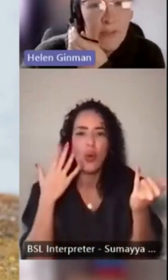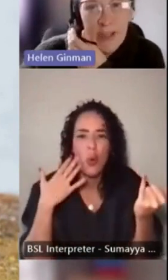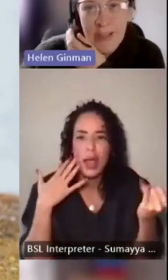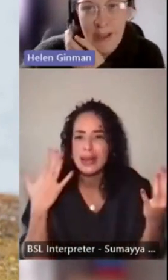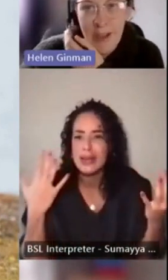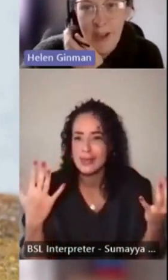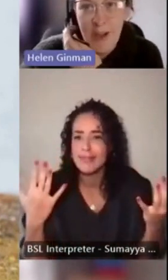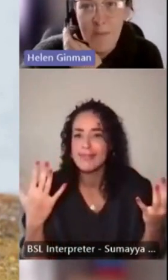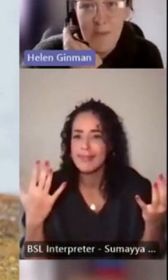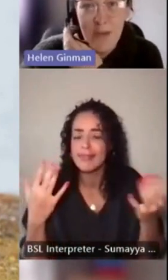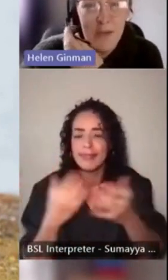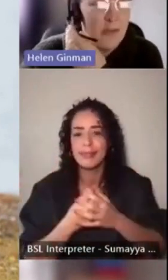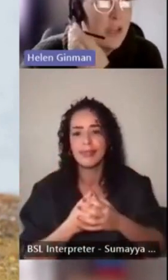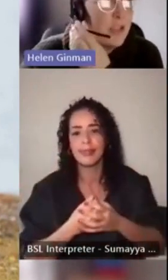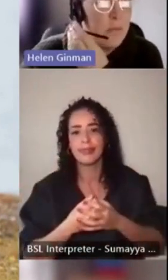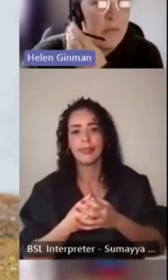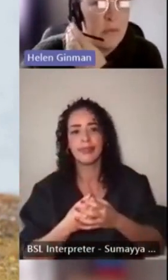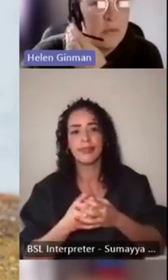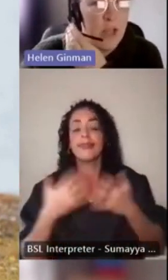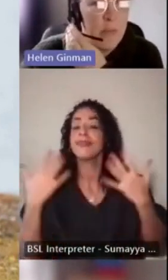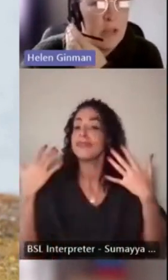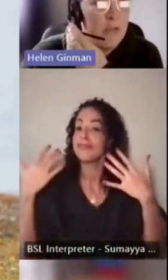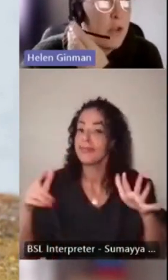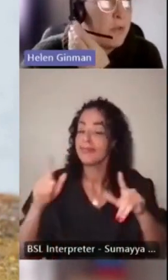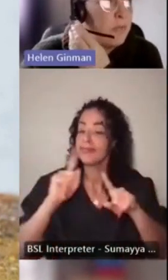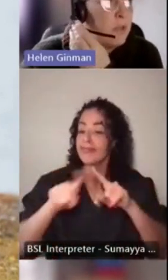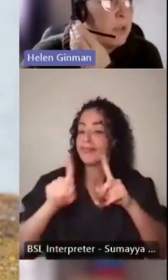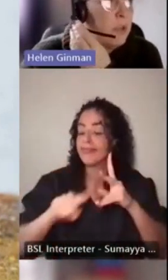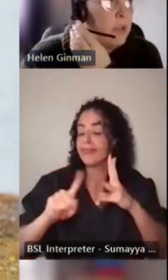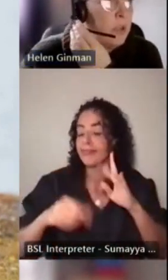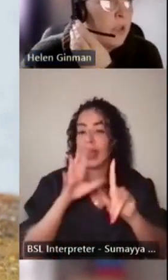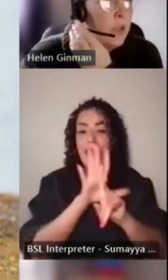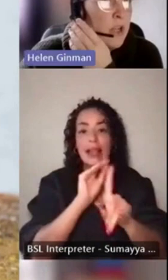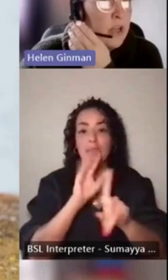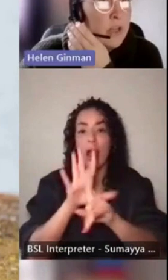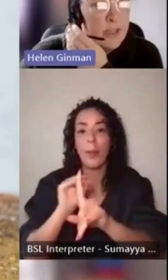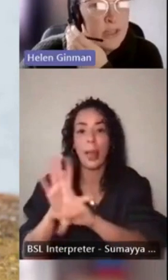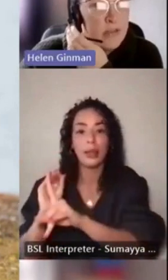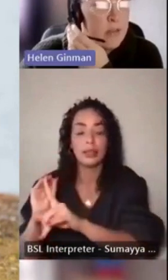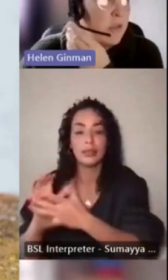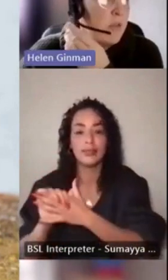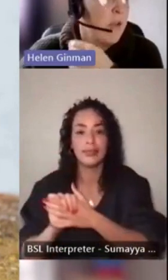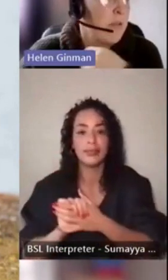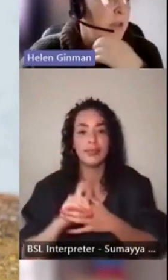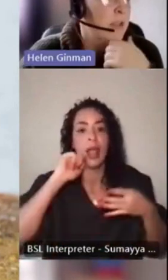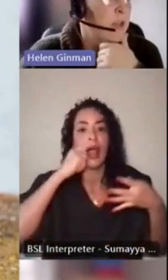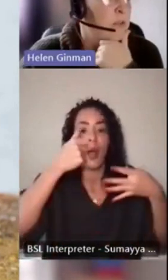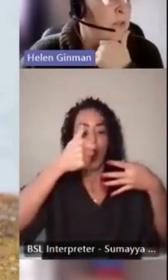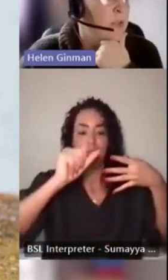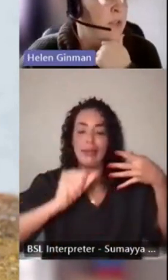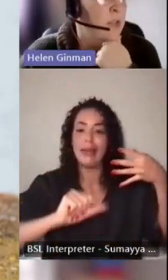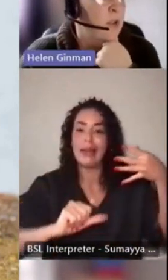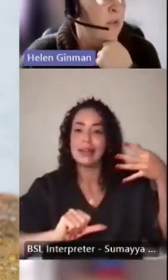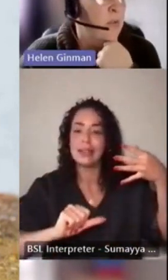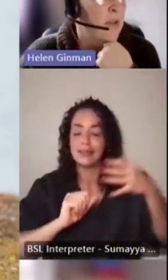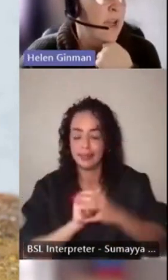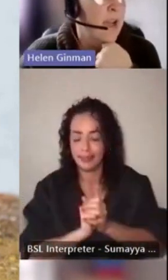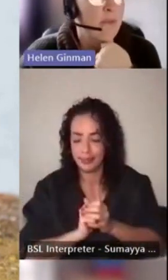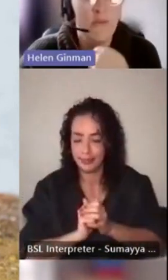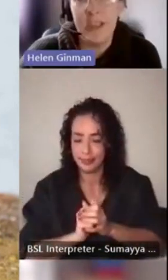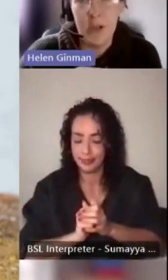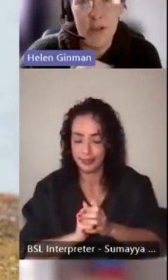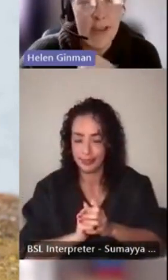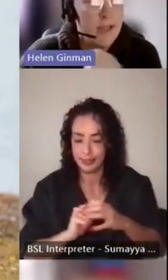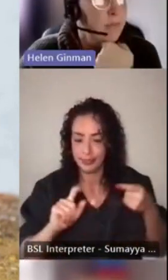So we have had a number of examples coming through, and I'll list some of those out. So